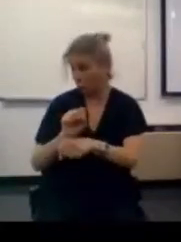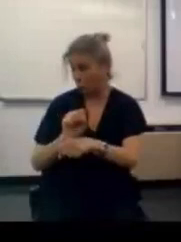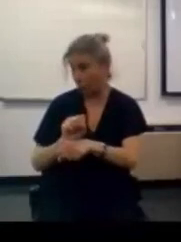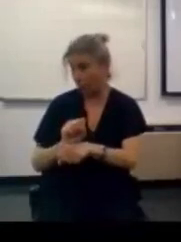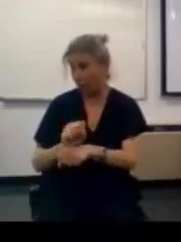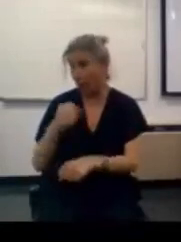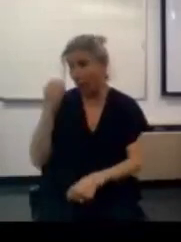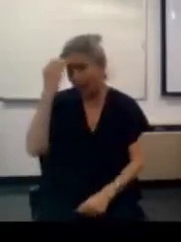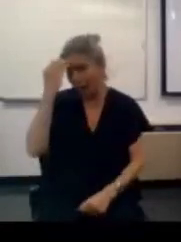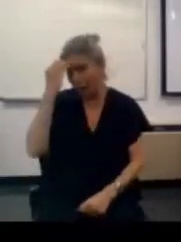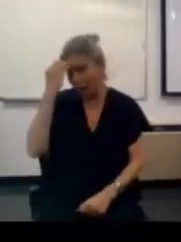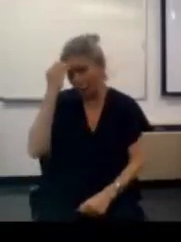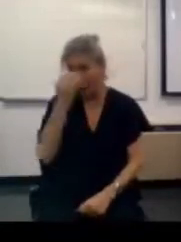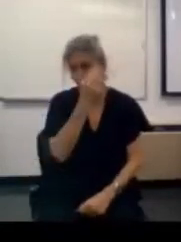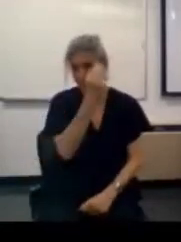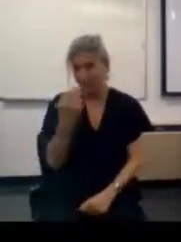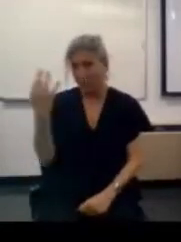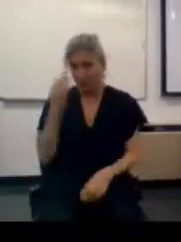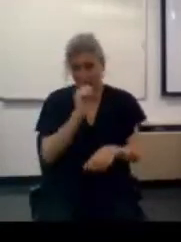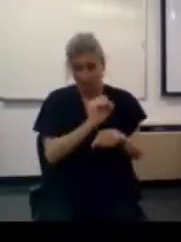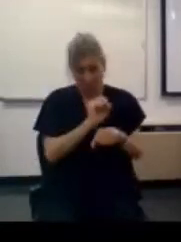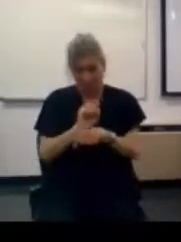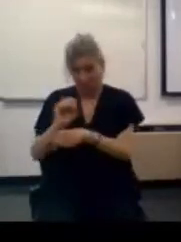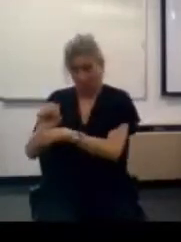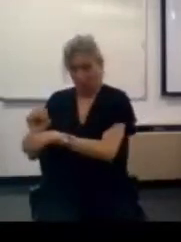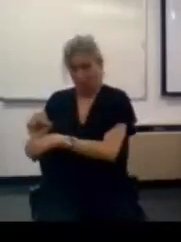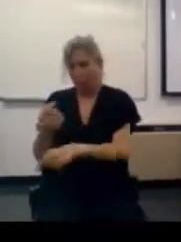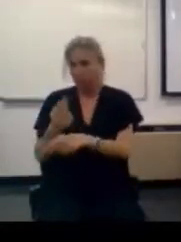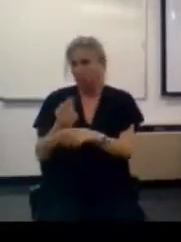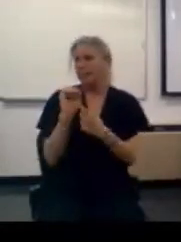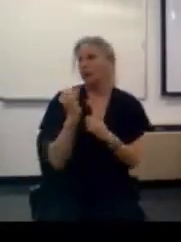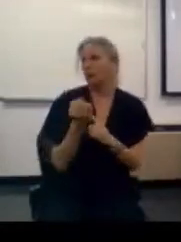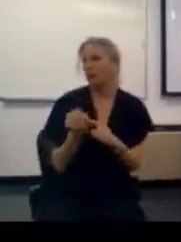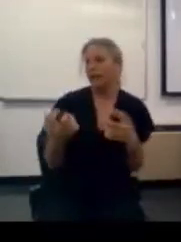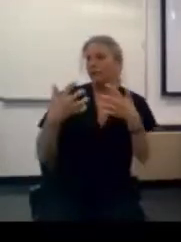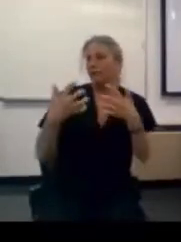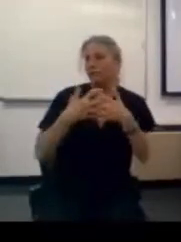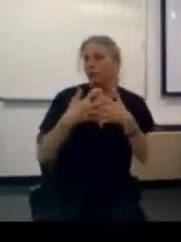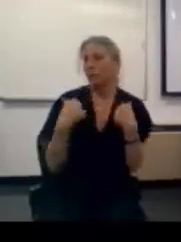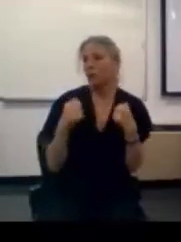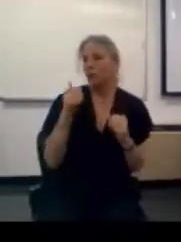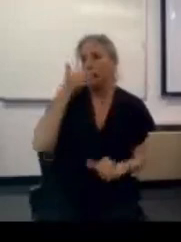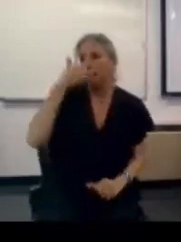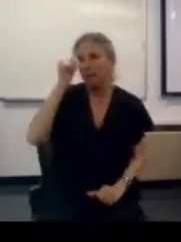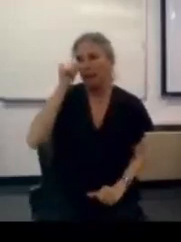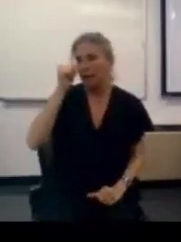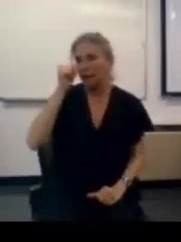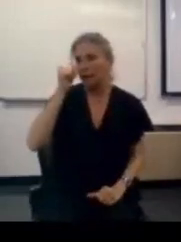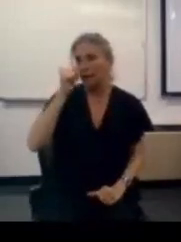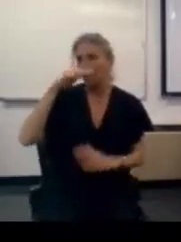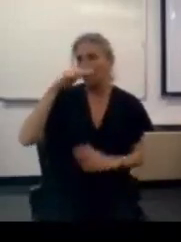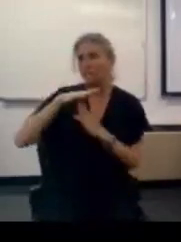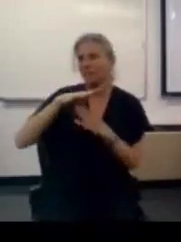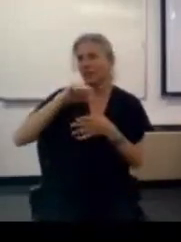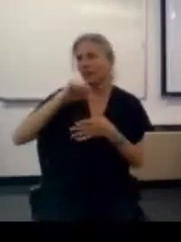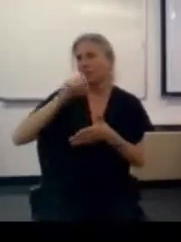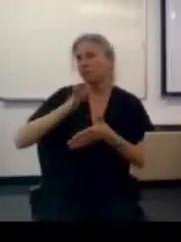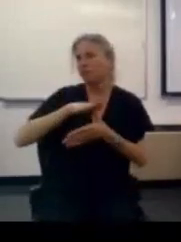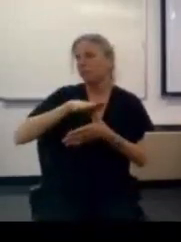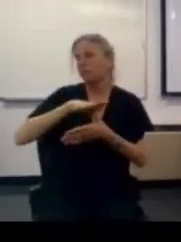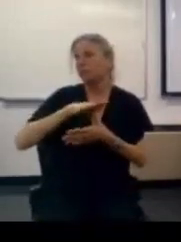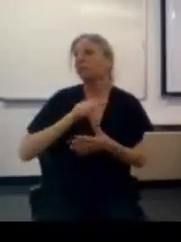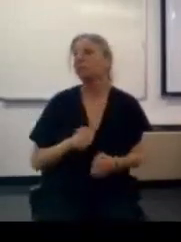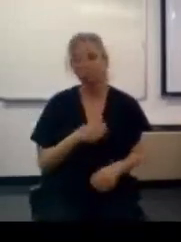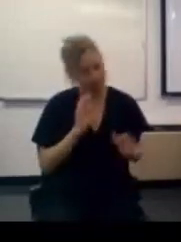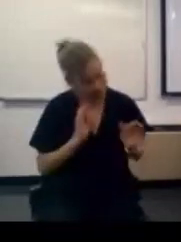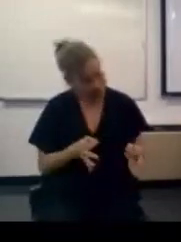in the workplace. And most of us spend most of our time in the workplace. So to make it the right situation to the best that we can is really